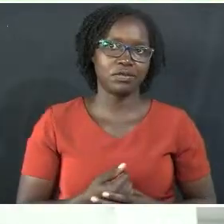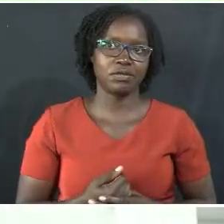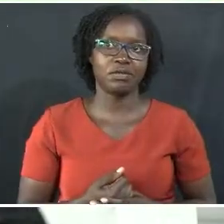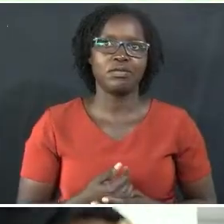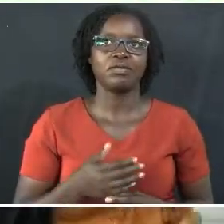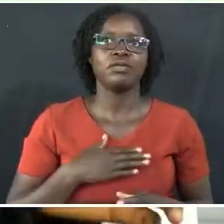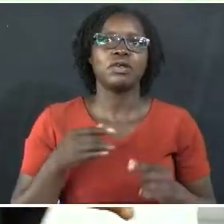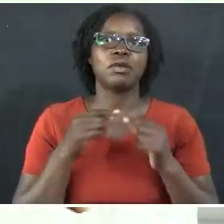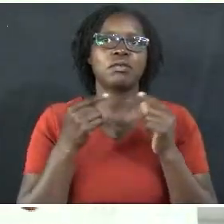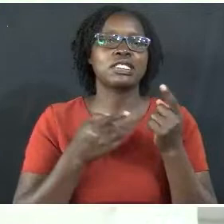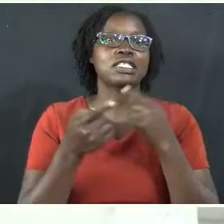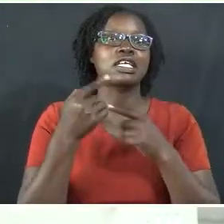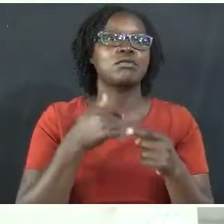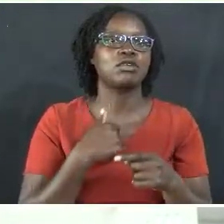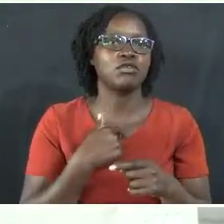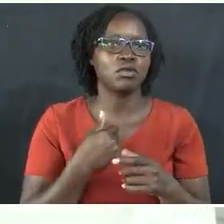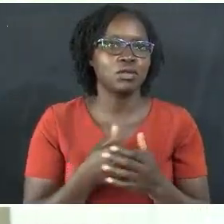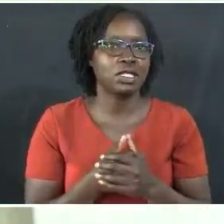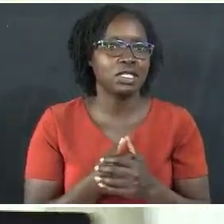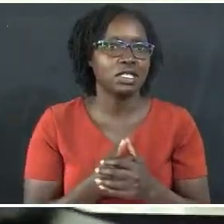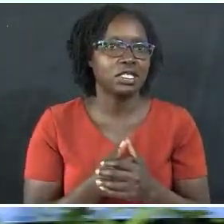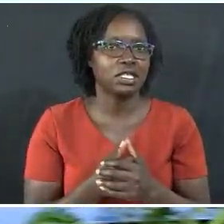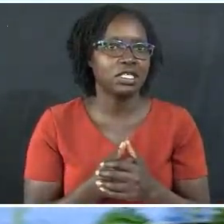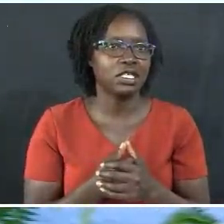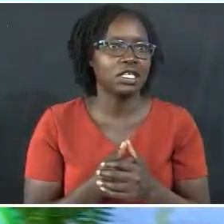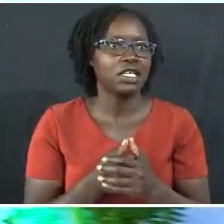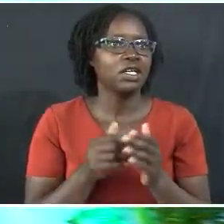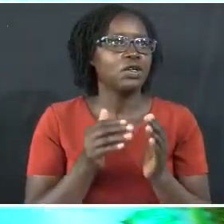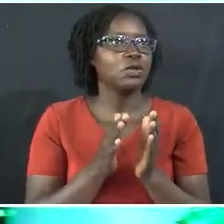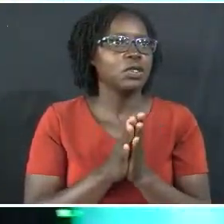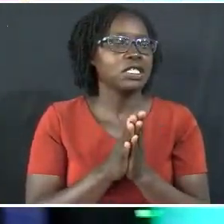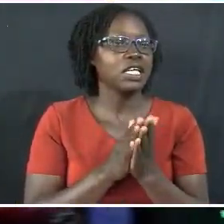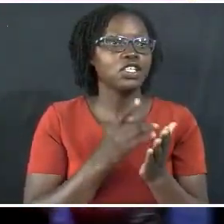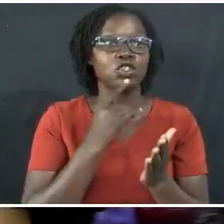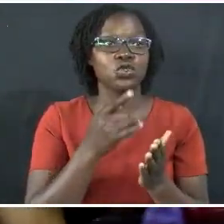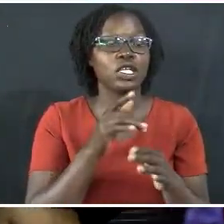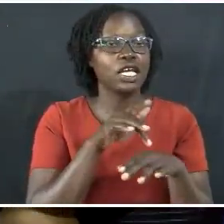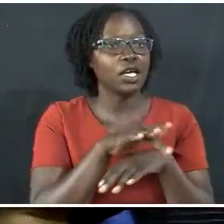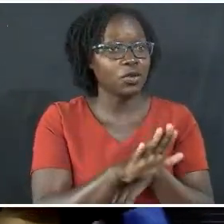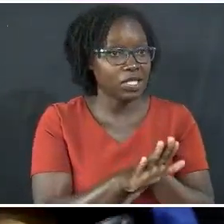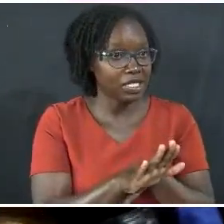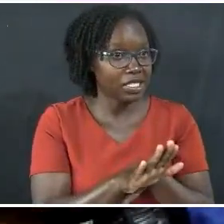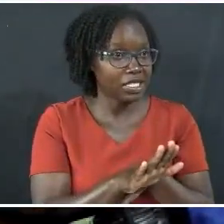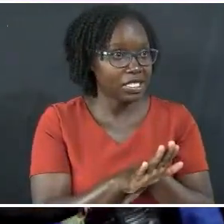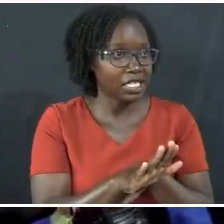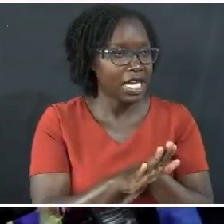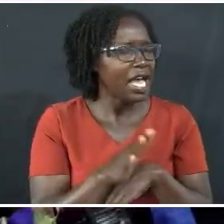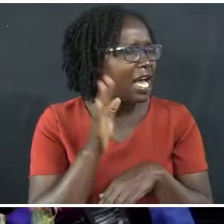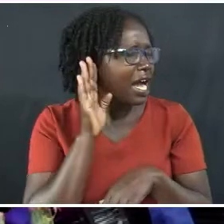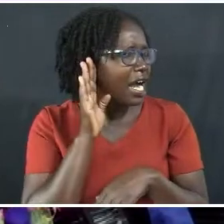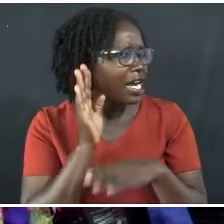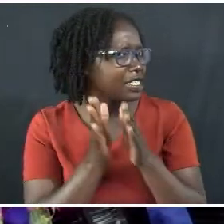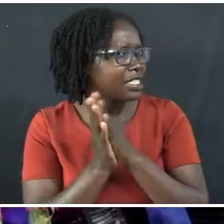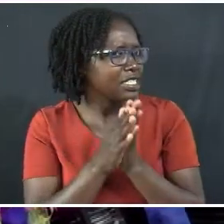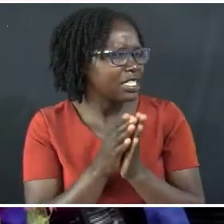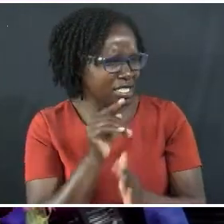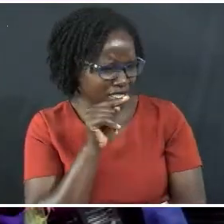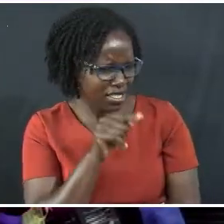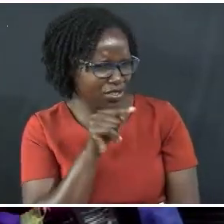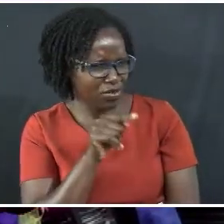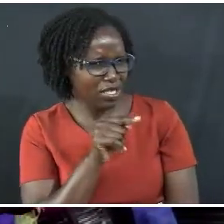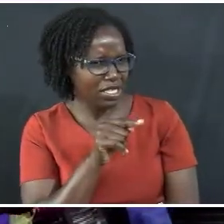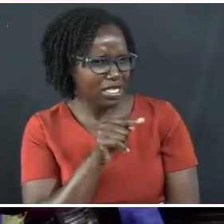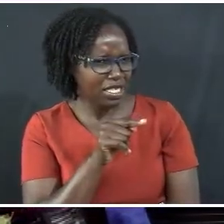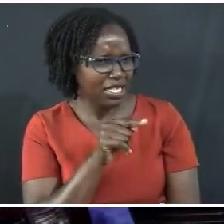My pastor is coming for me. He is coming for me. And surely, I went in, heard the story, and I said, this one,